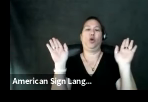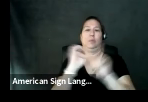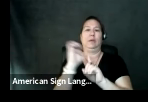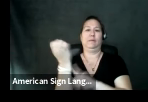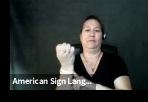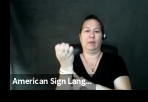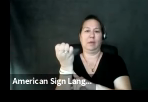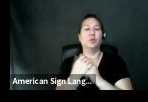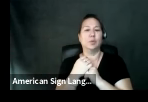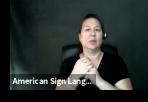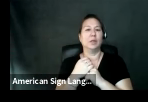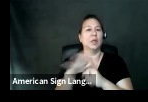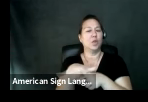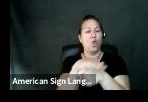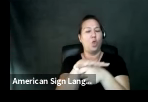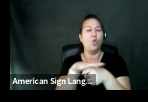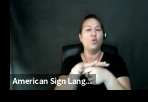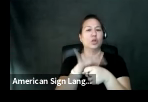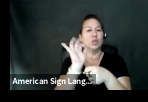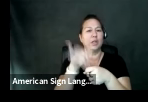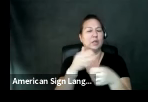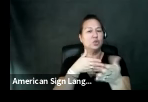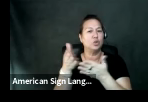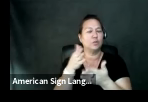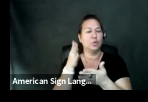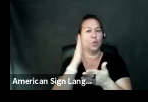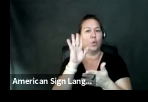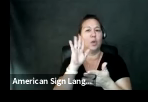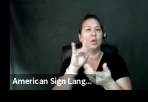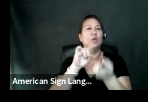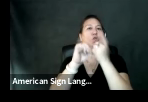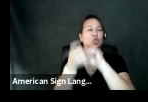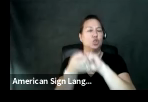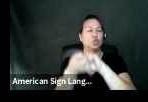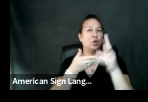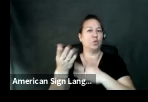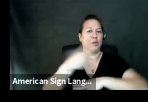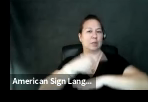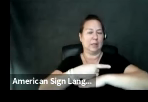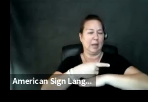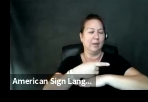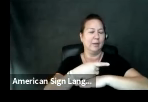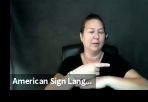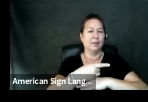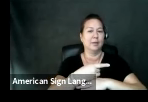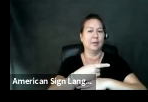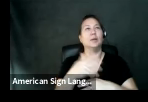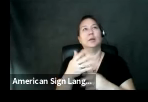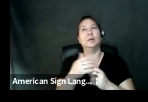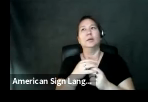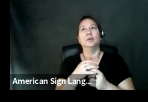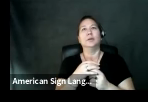location of the services and where they are going to be provided may change throughout the day and throughout the